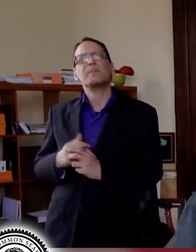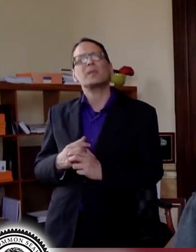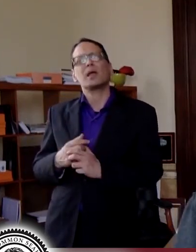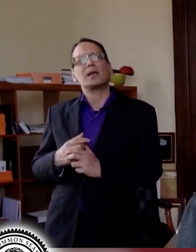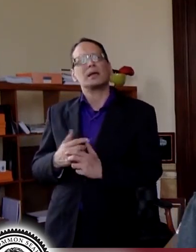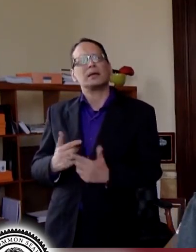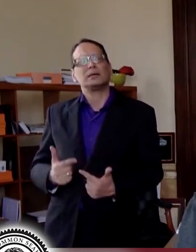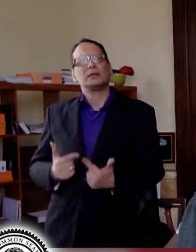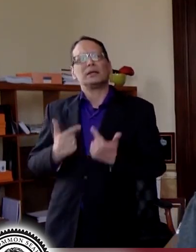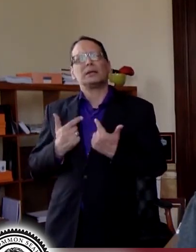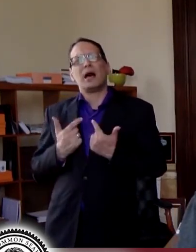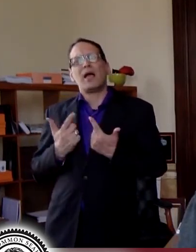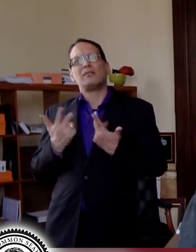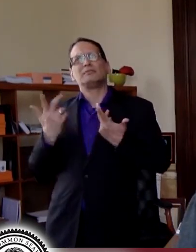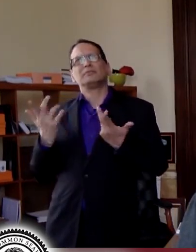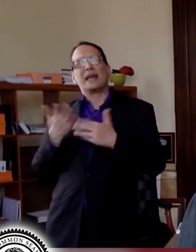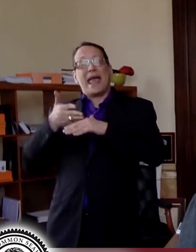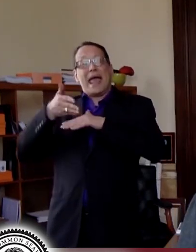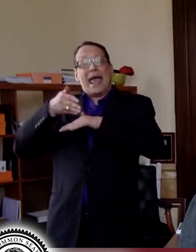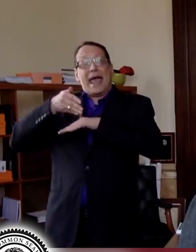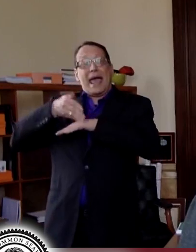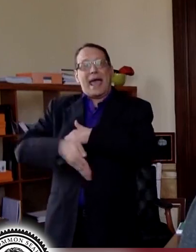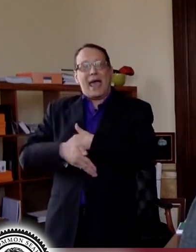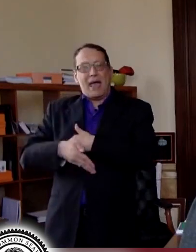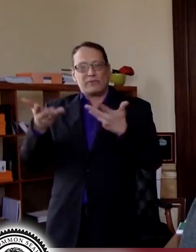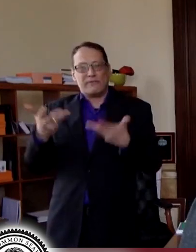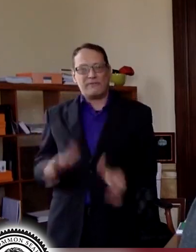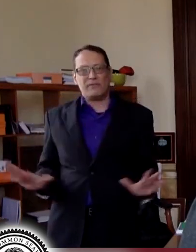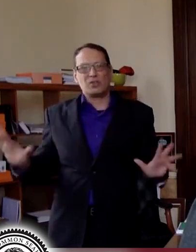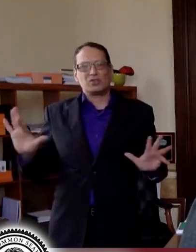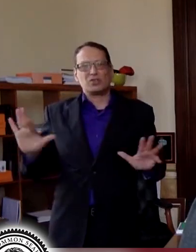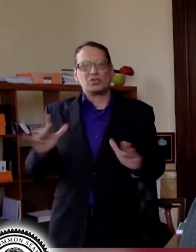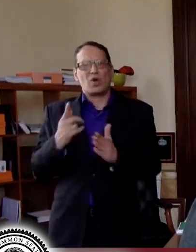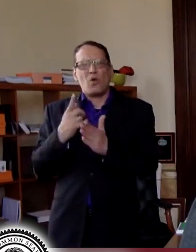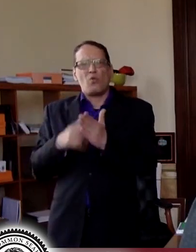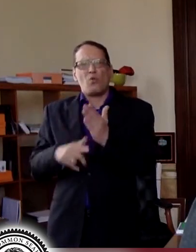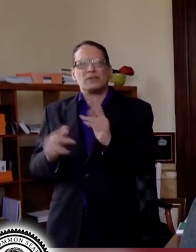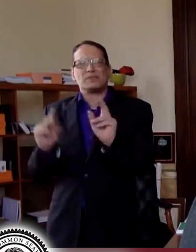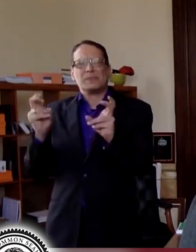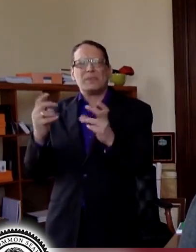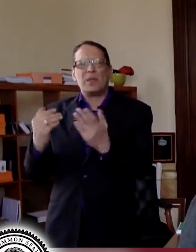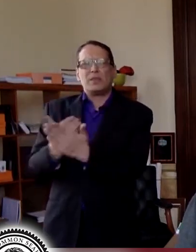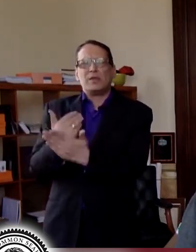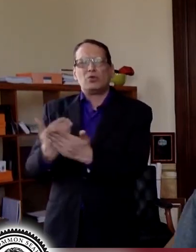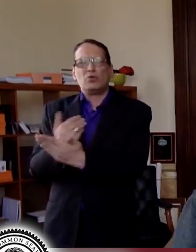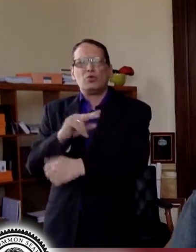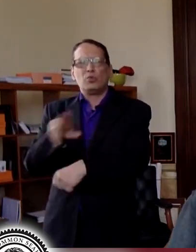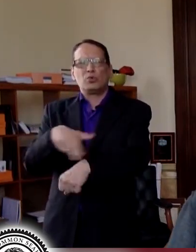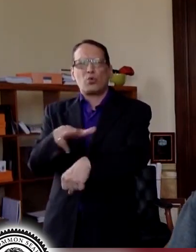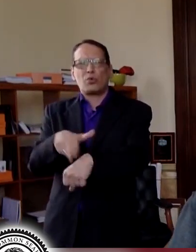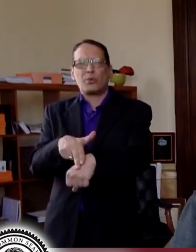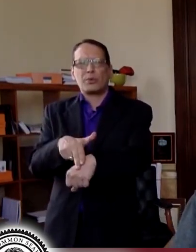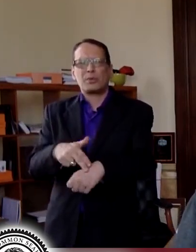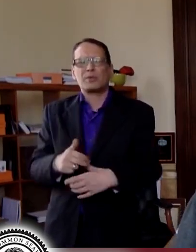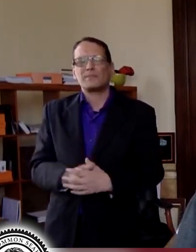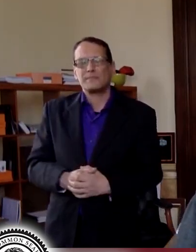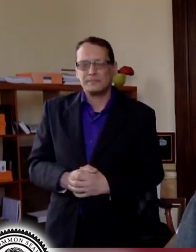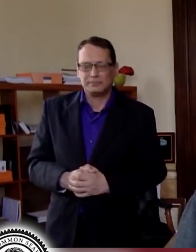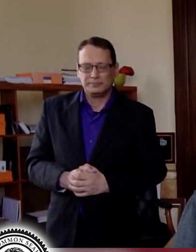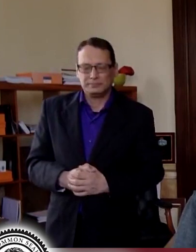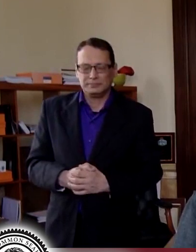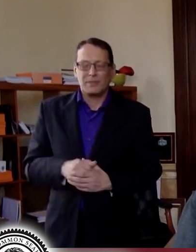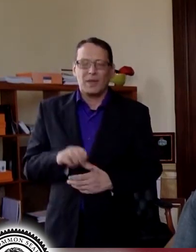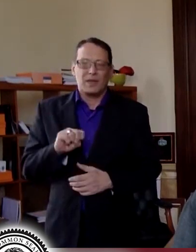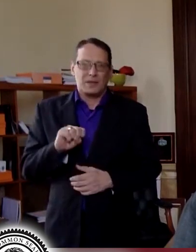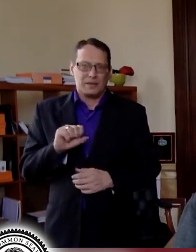other side of all this? In other words, kind of what's it look like in your opinion? Well,